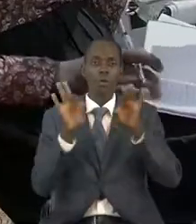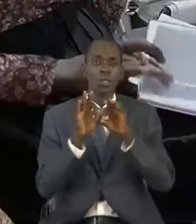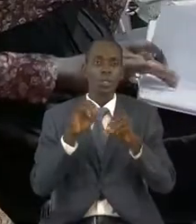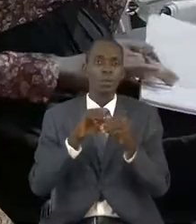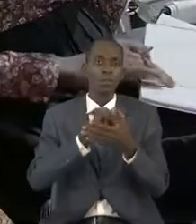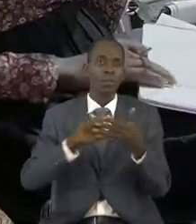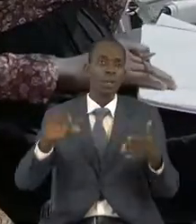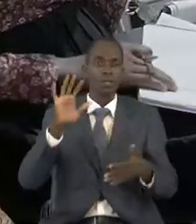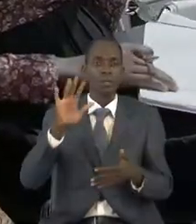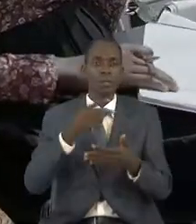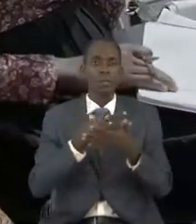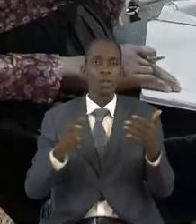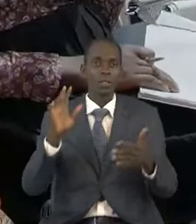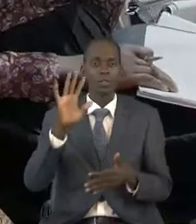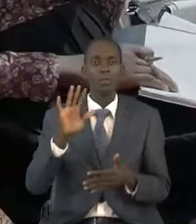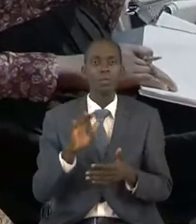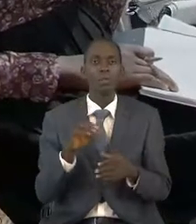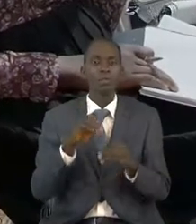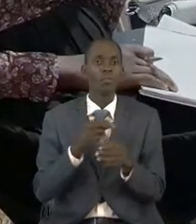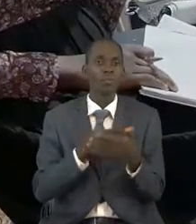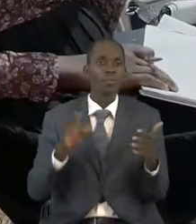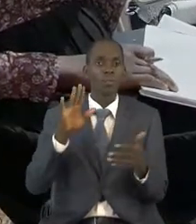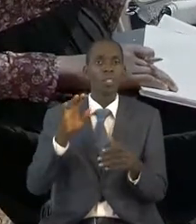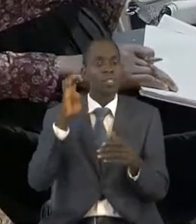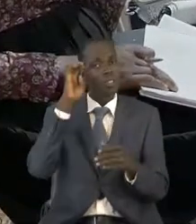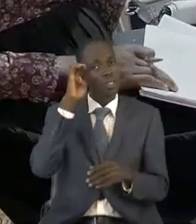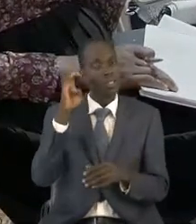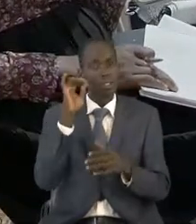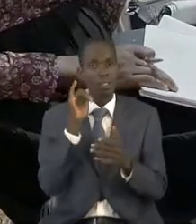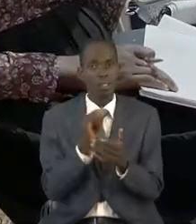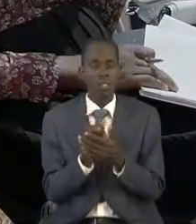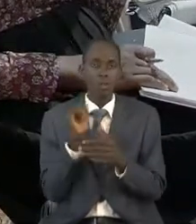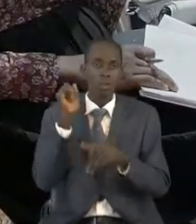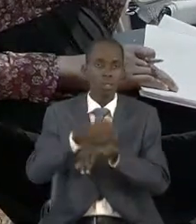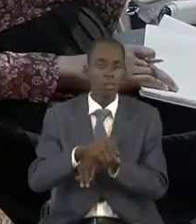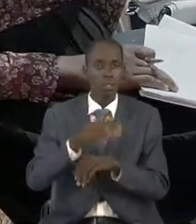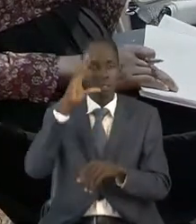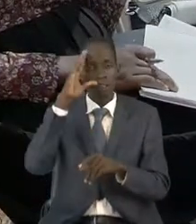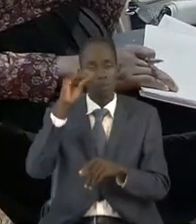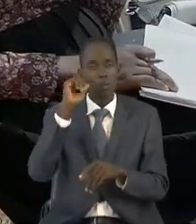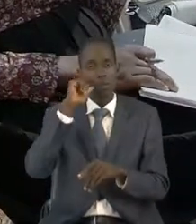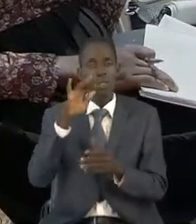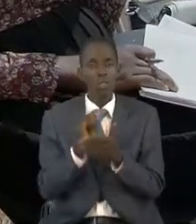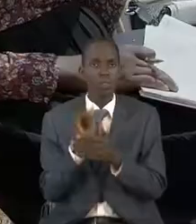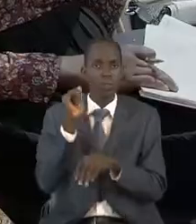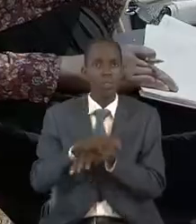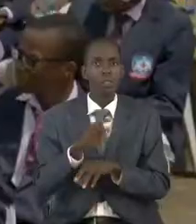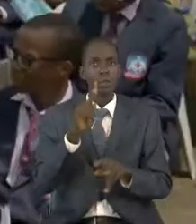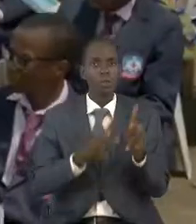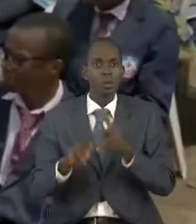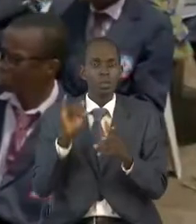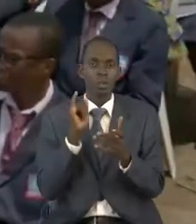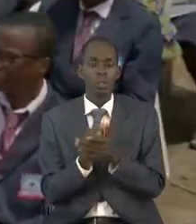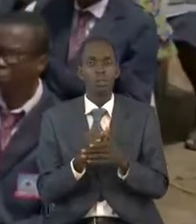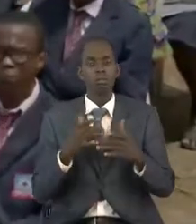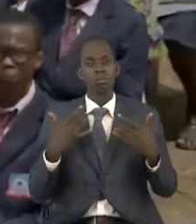verse 5, he that overcometh, he that overcometh, the people who succumb, they'll